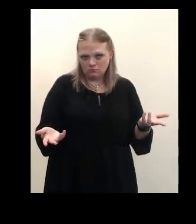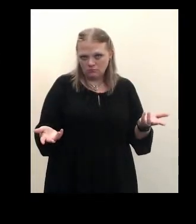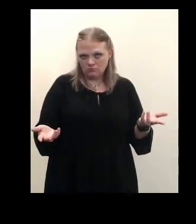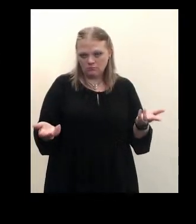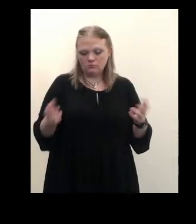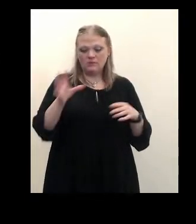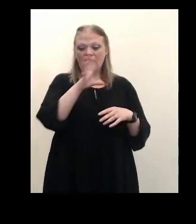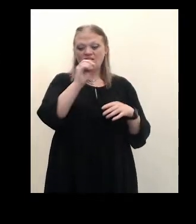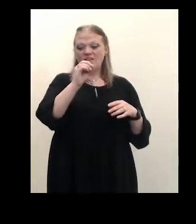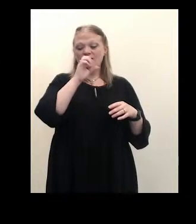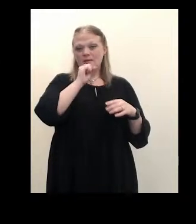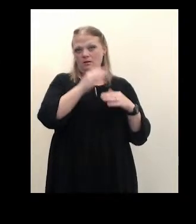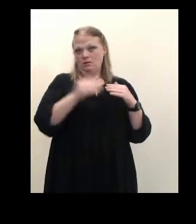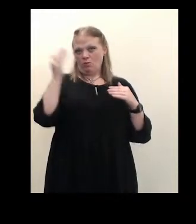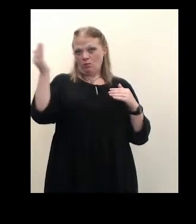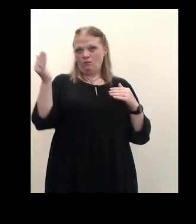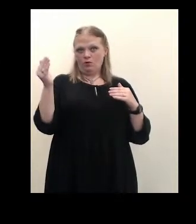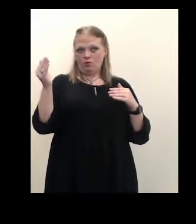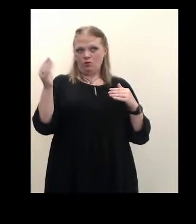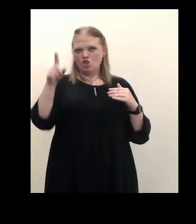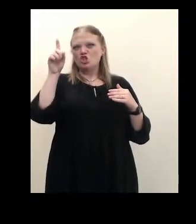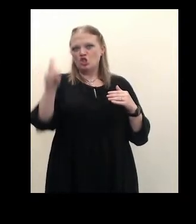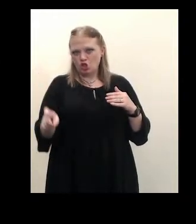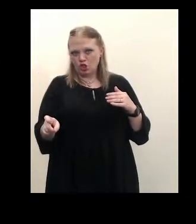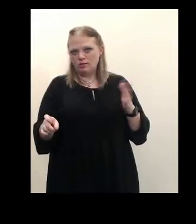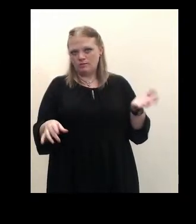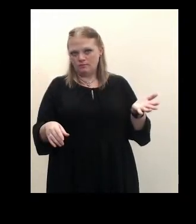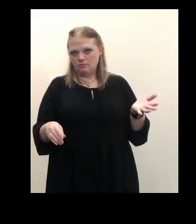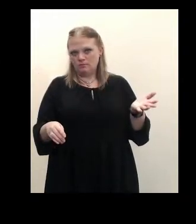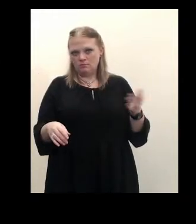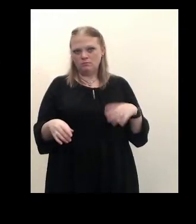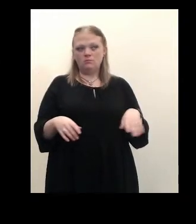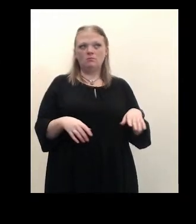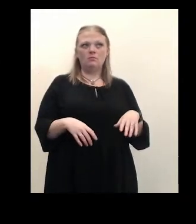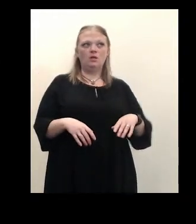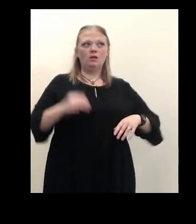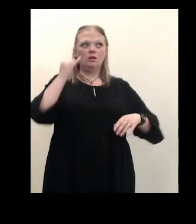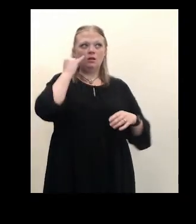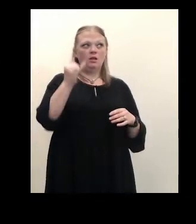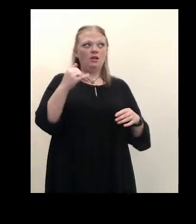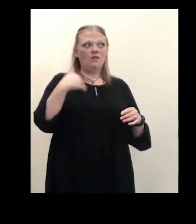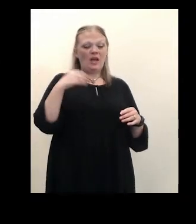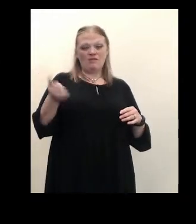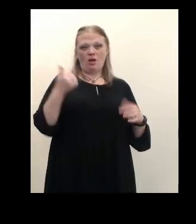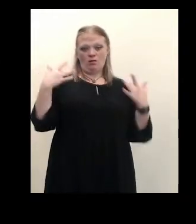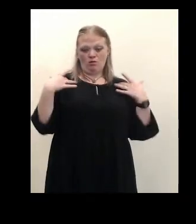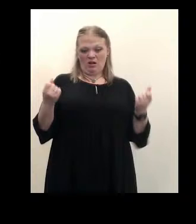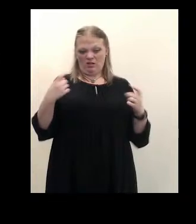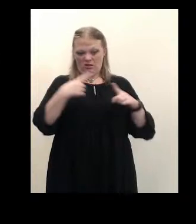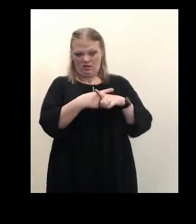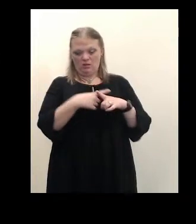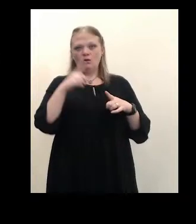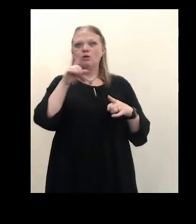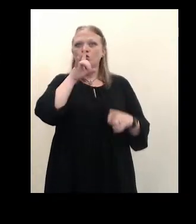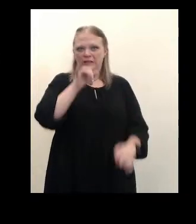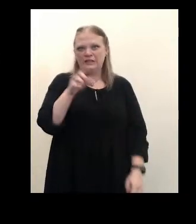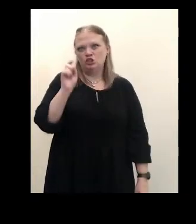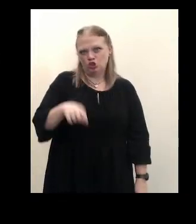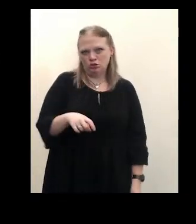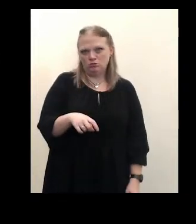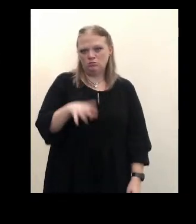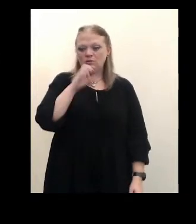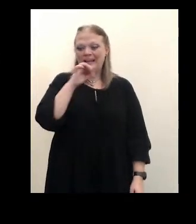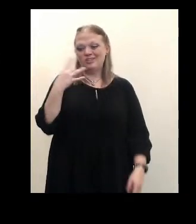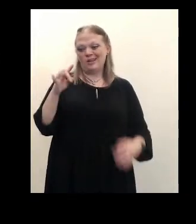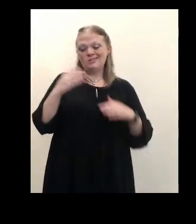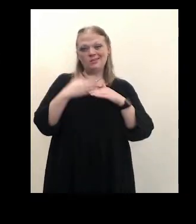older, you pretty much should get it. And if you have a underlying condition, you really should get it. And then with those 18 and older,